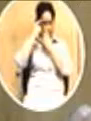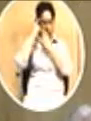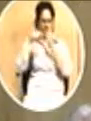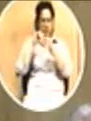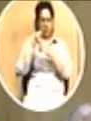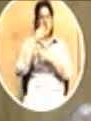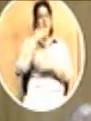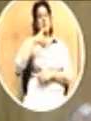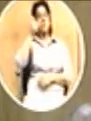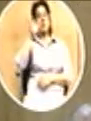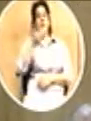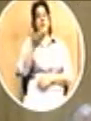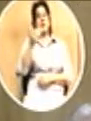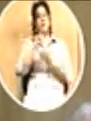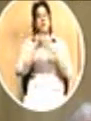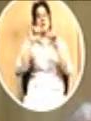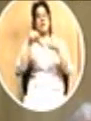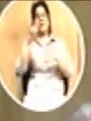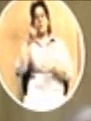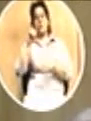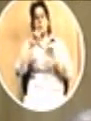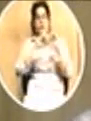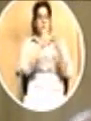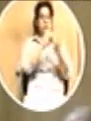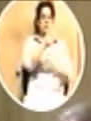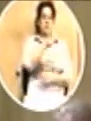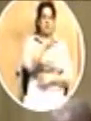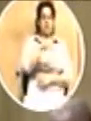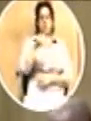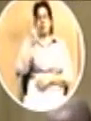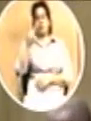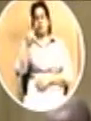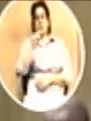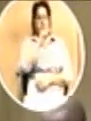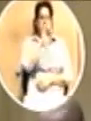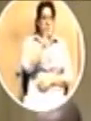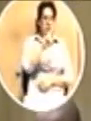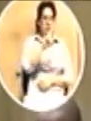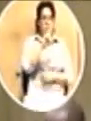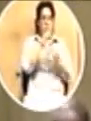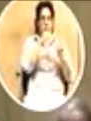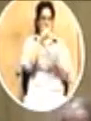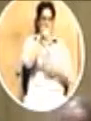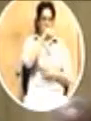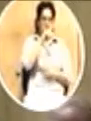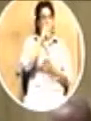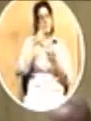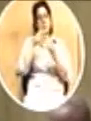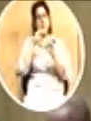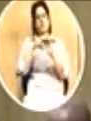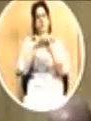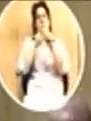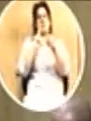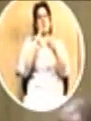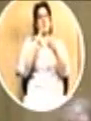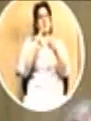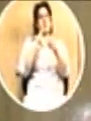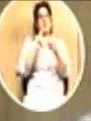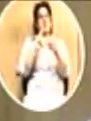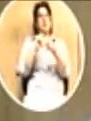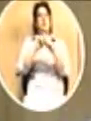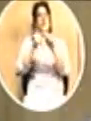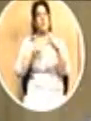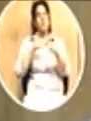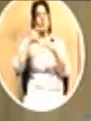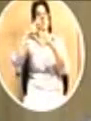thing you can do, Mr. Ortega, Ms. Byrd, Mayor, wherever you are, is resign. Avoid the tremendous